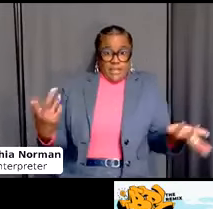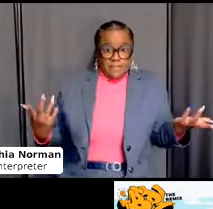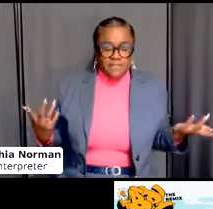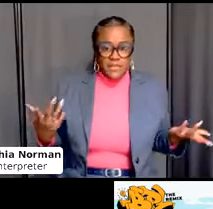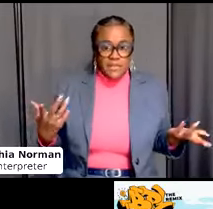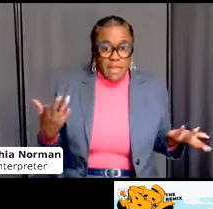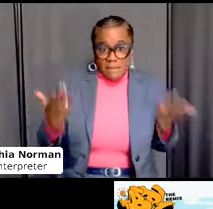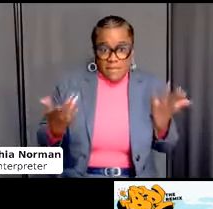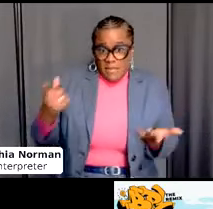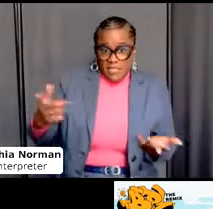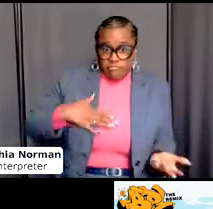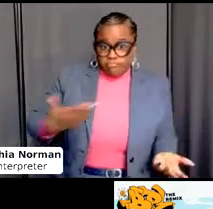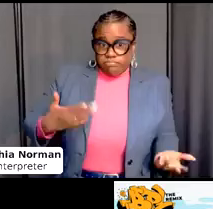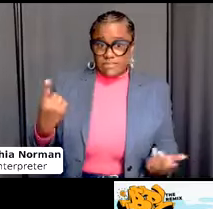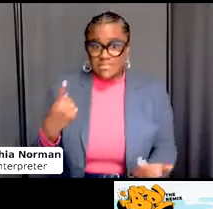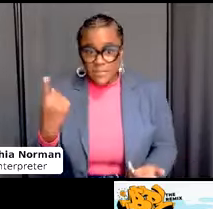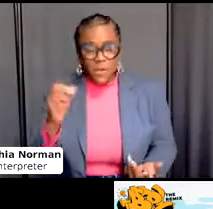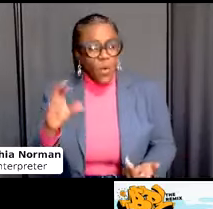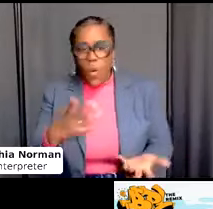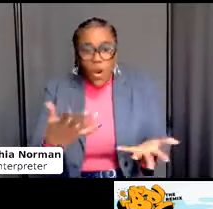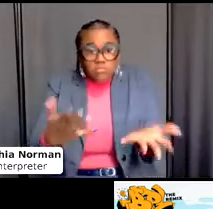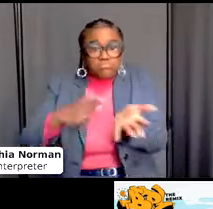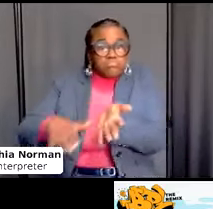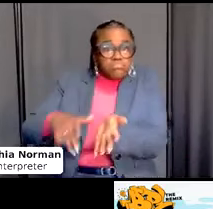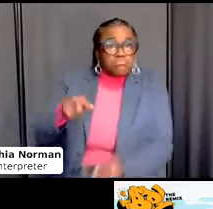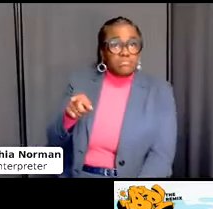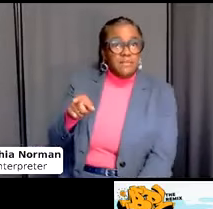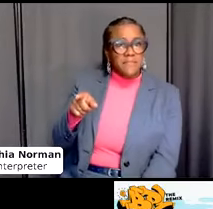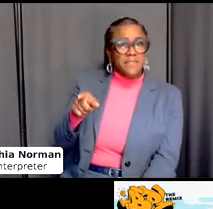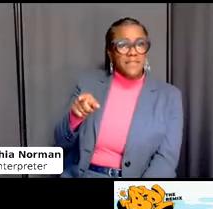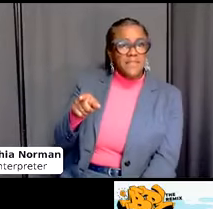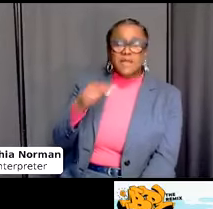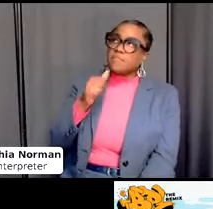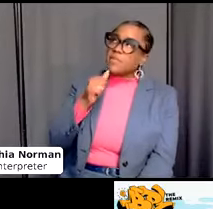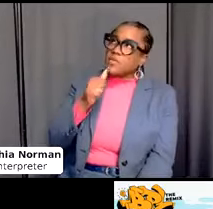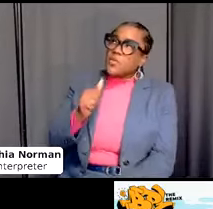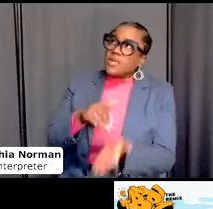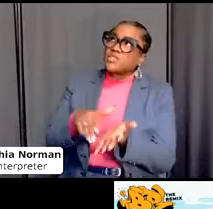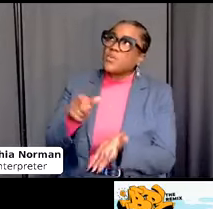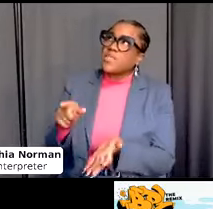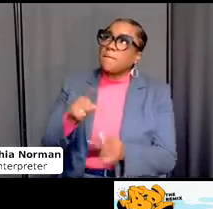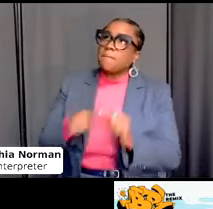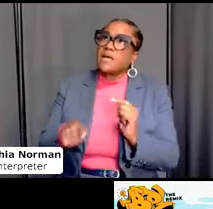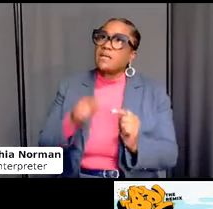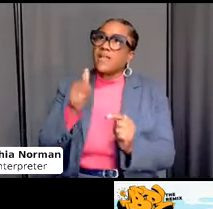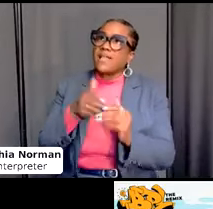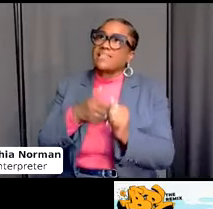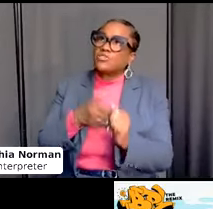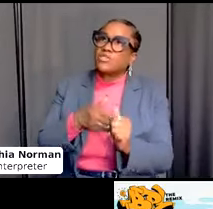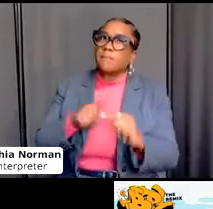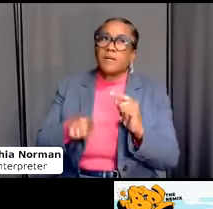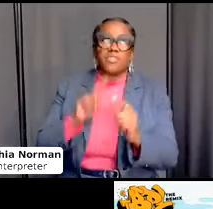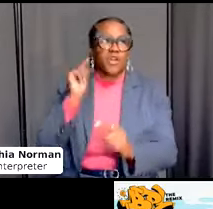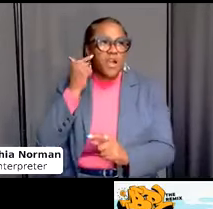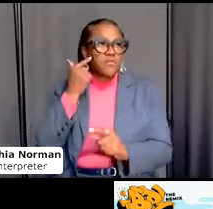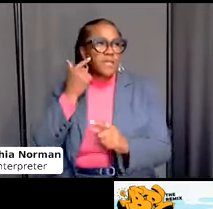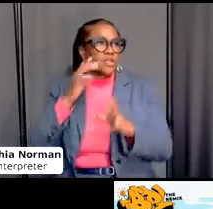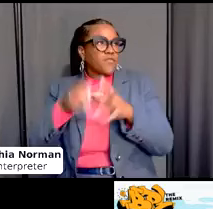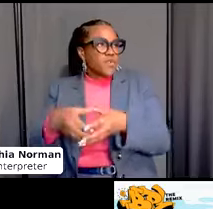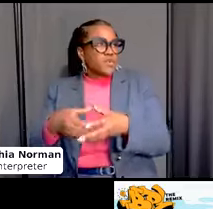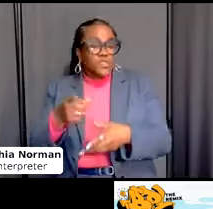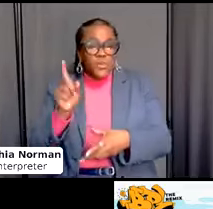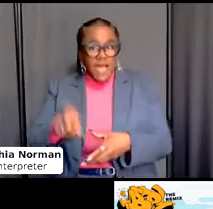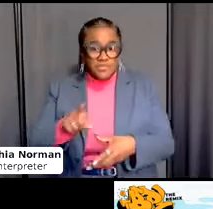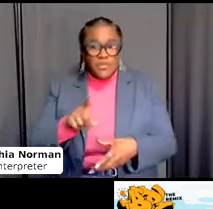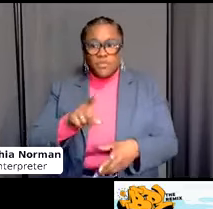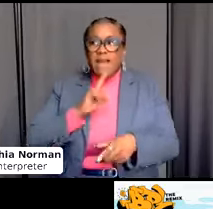own up to something, or if not exclude them, at least not the leadership, the government forces. You have to actually